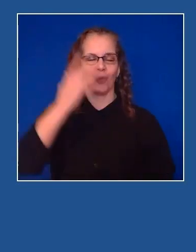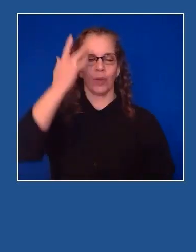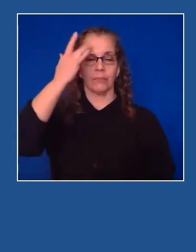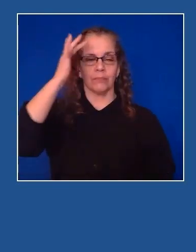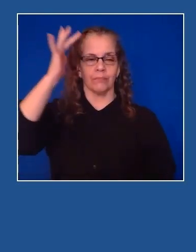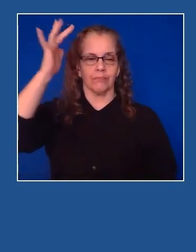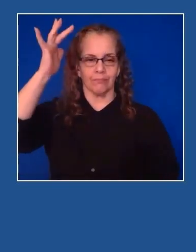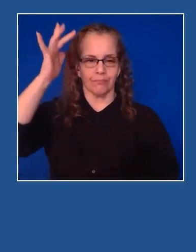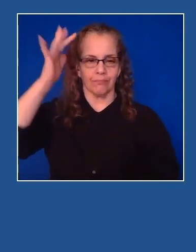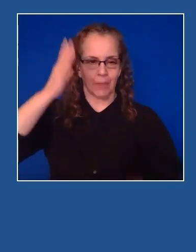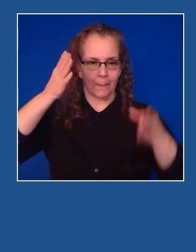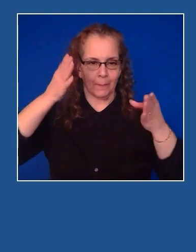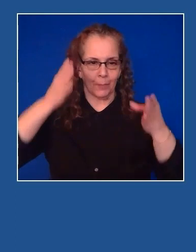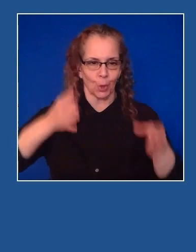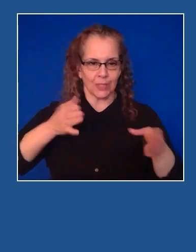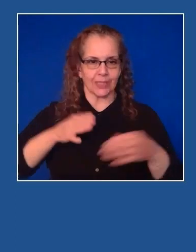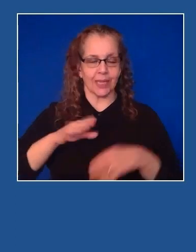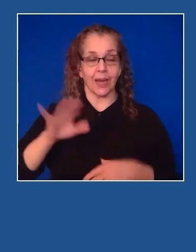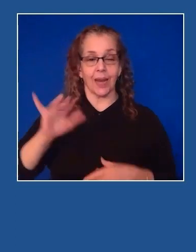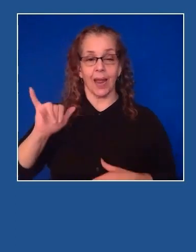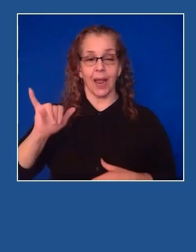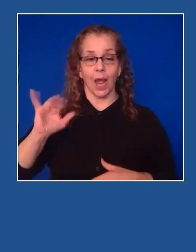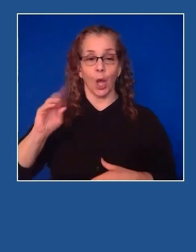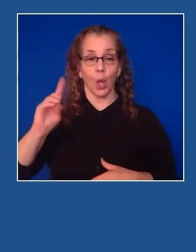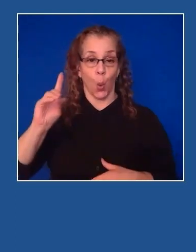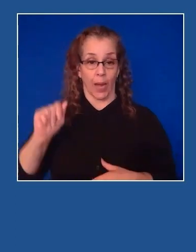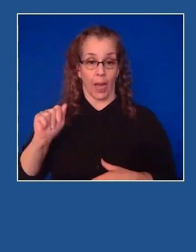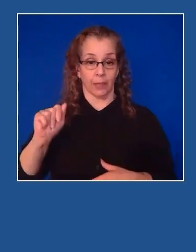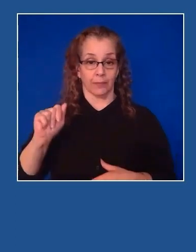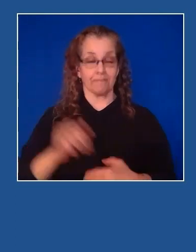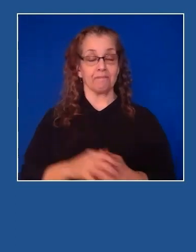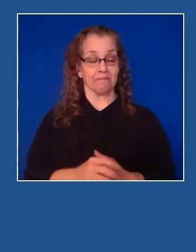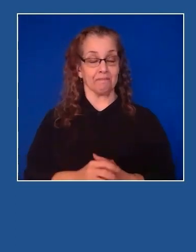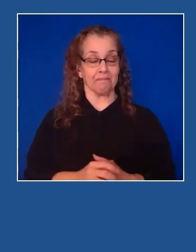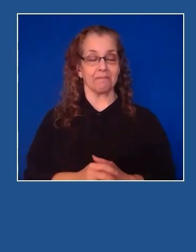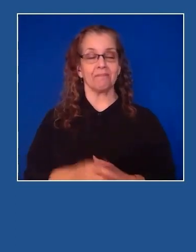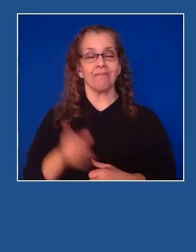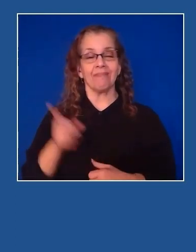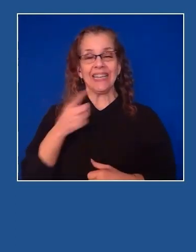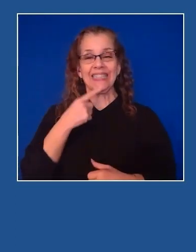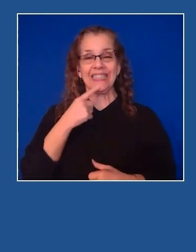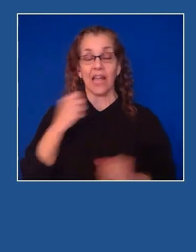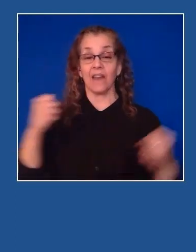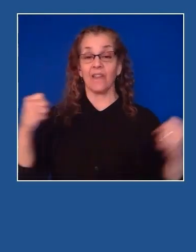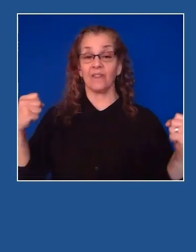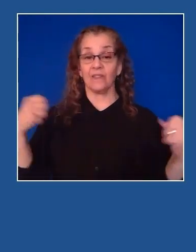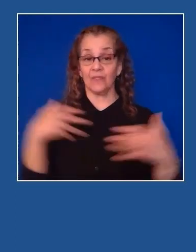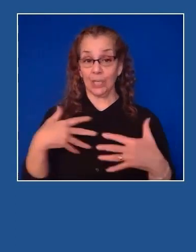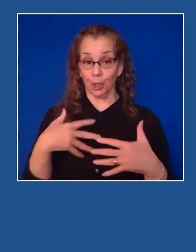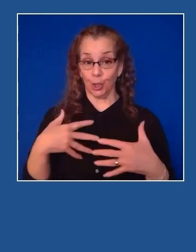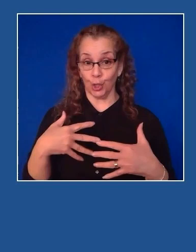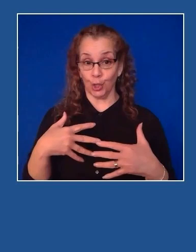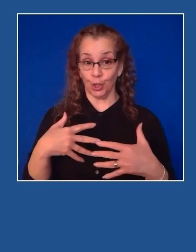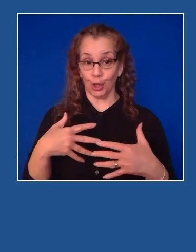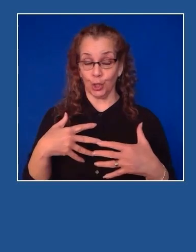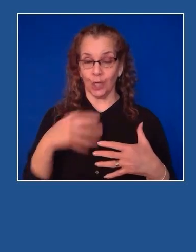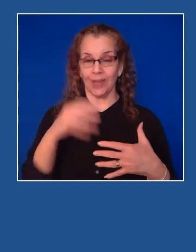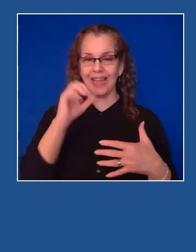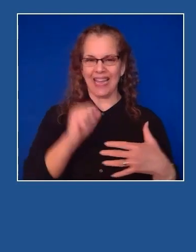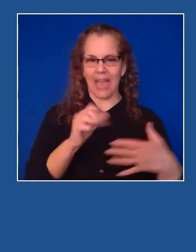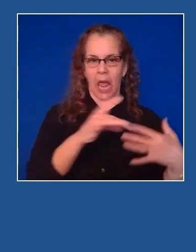psychological experts, Yoda said, fear can lead to the dark